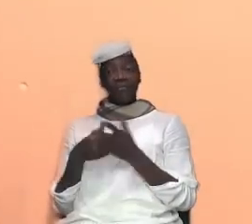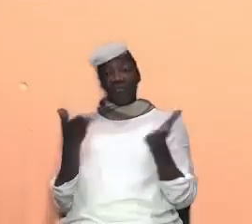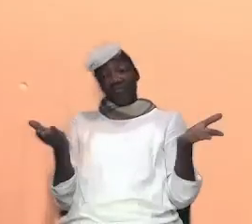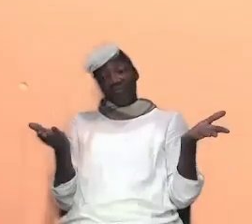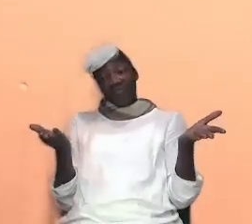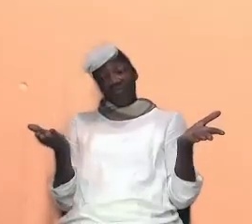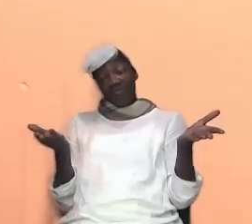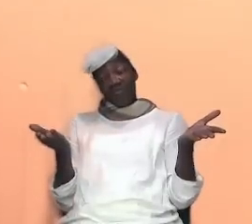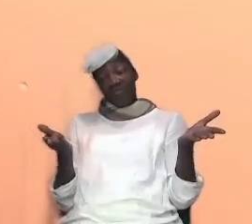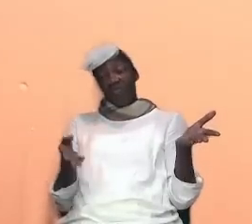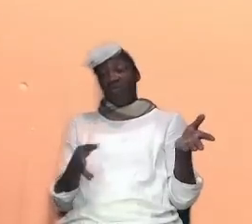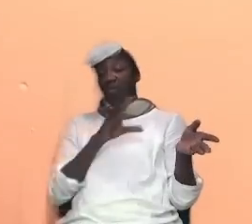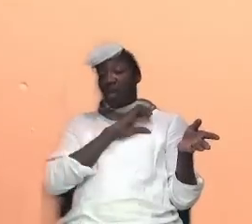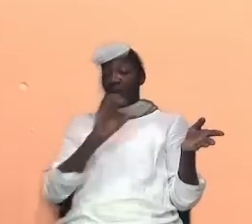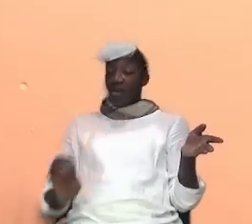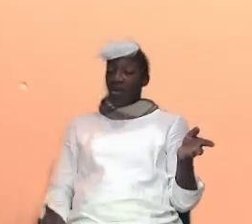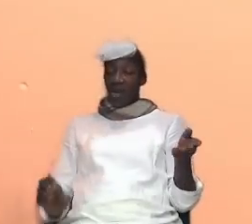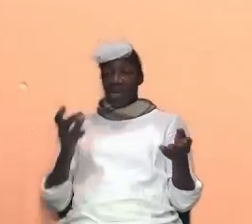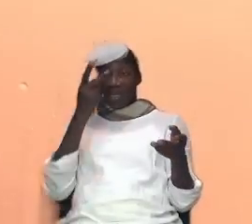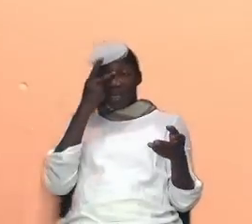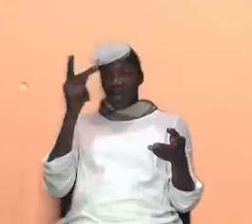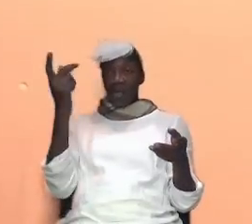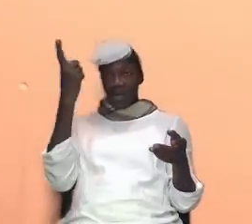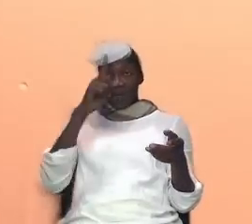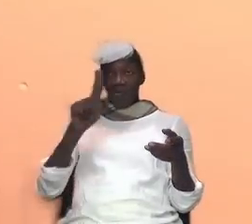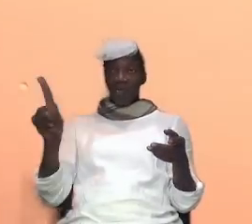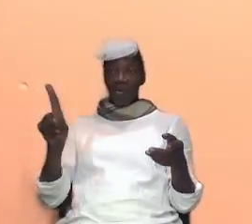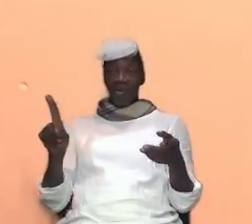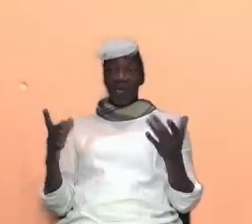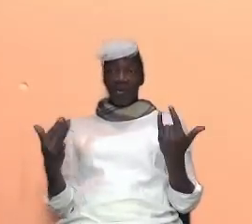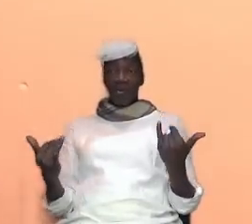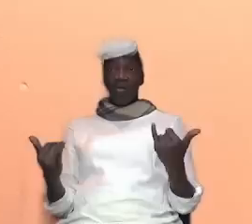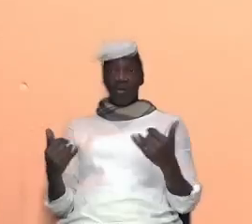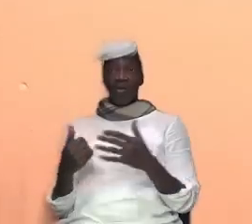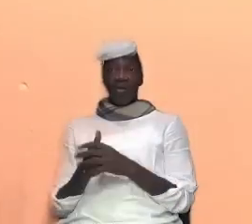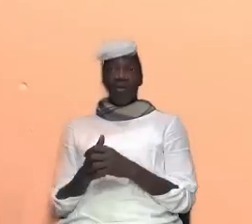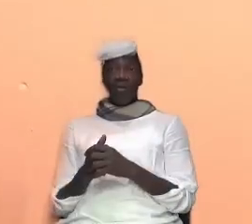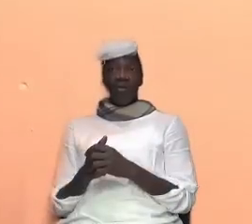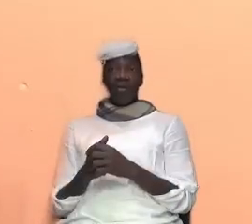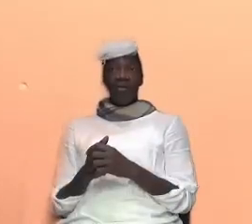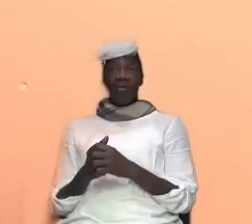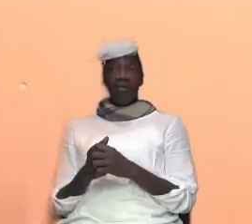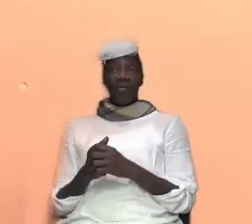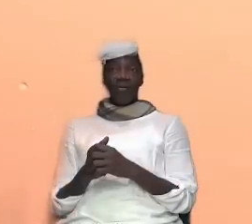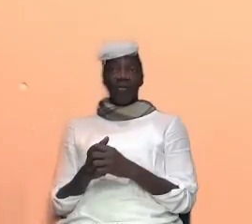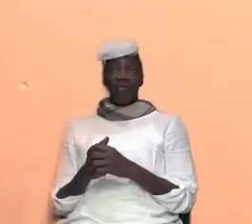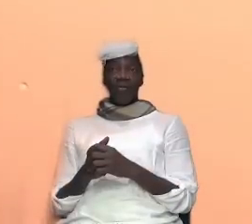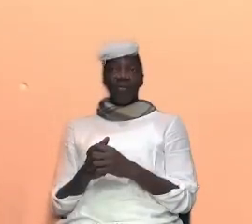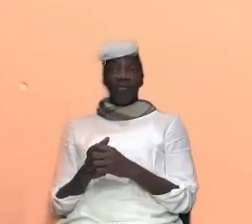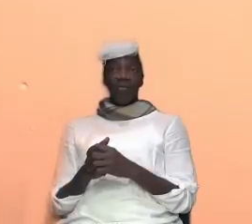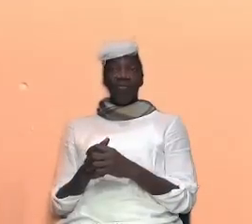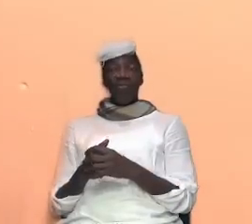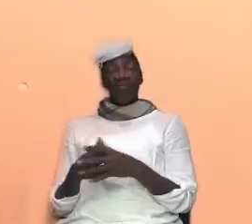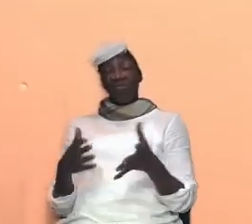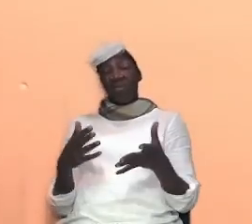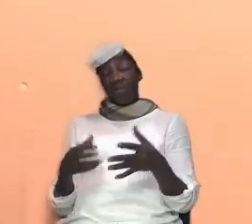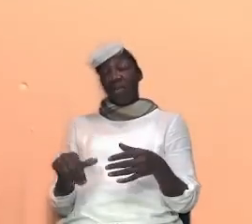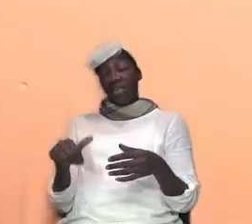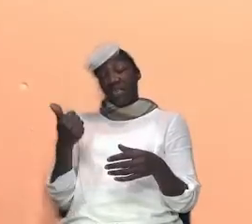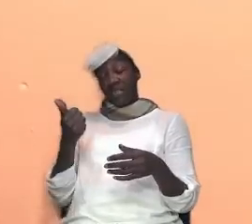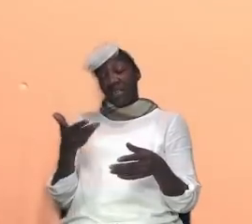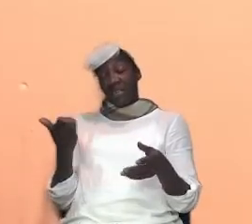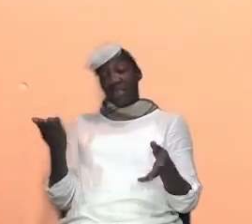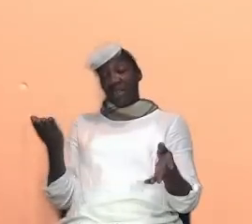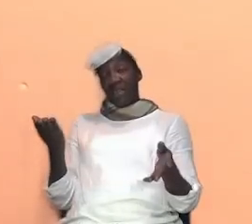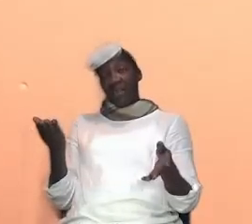it that Christ will be looking for? We are going to look at that right now. And we are going to go, there's about, as I said, about 10 things.